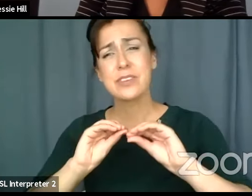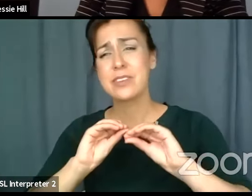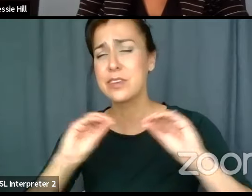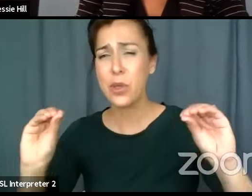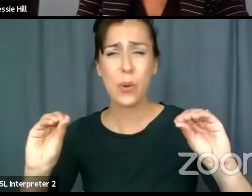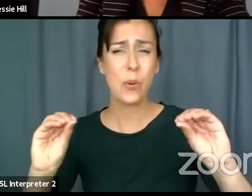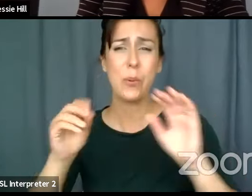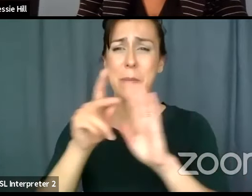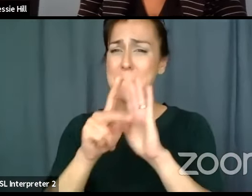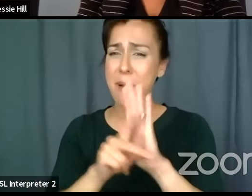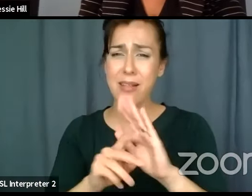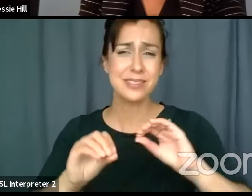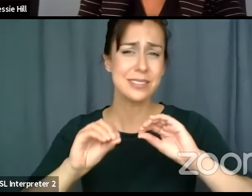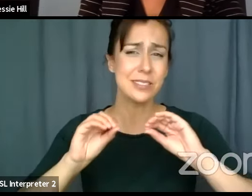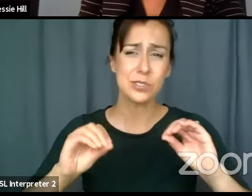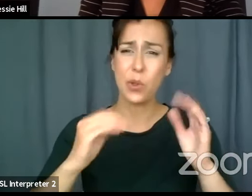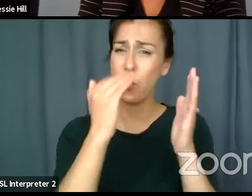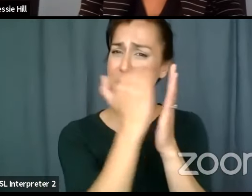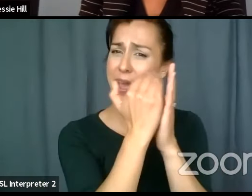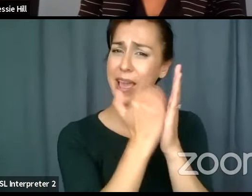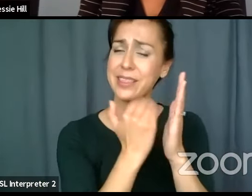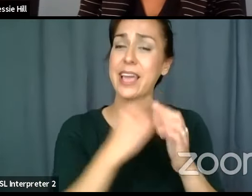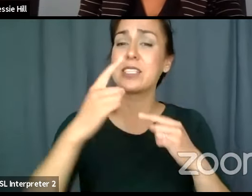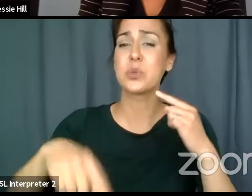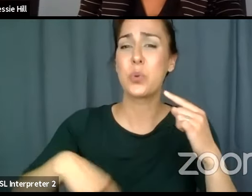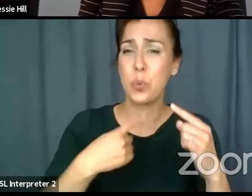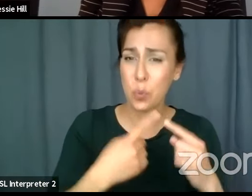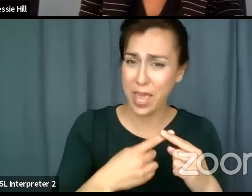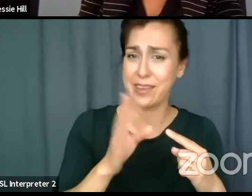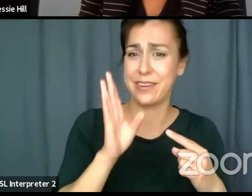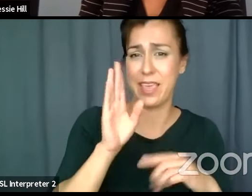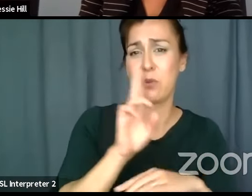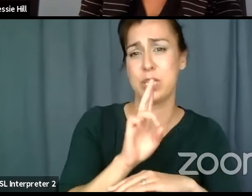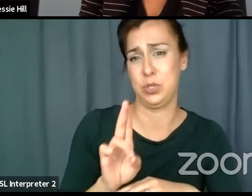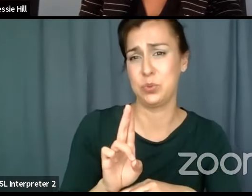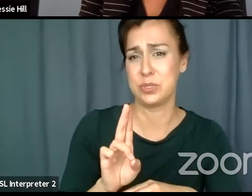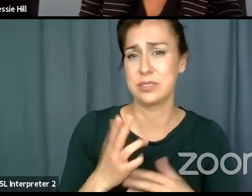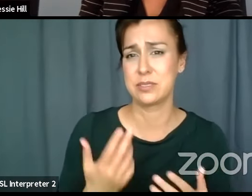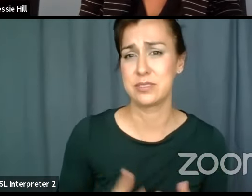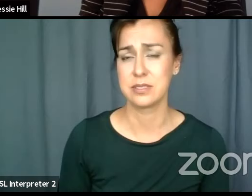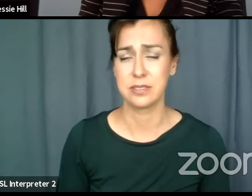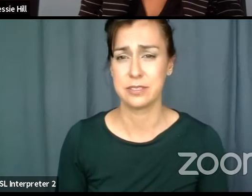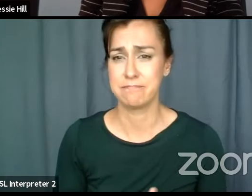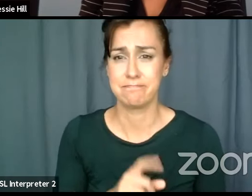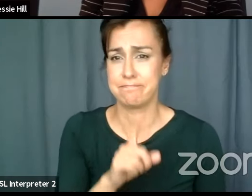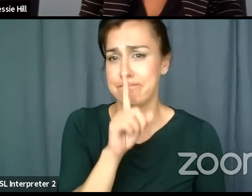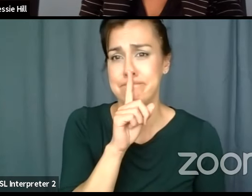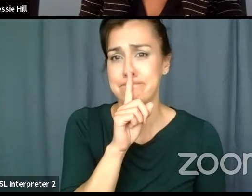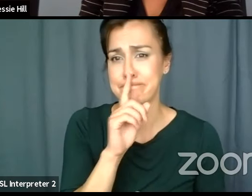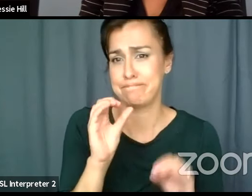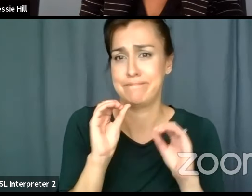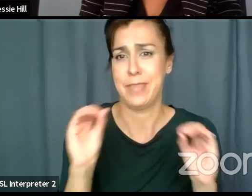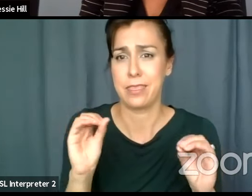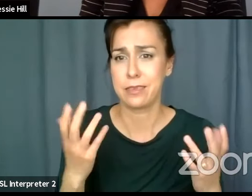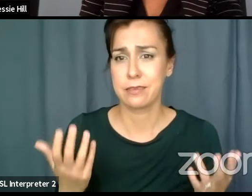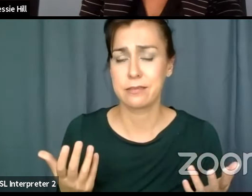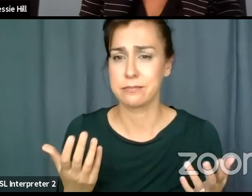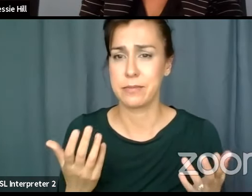on when and under what circumstances are they going to use that military equipment,